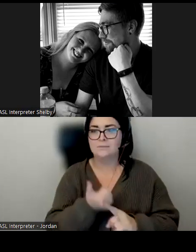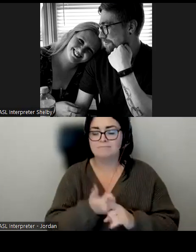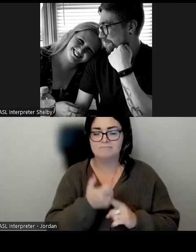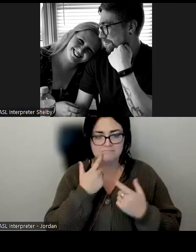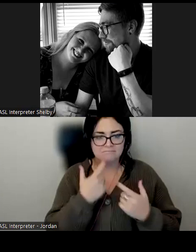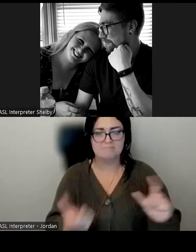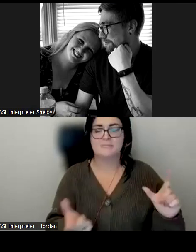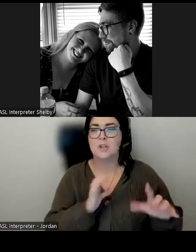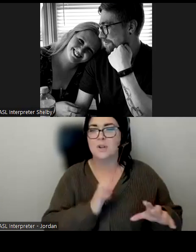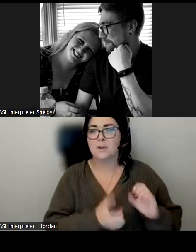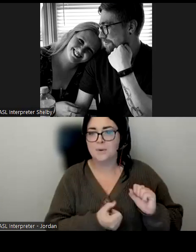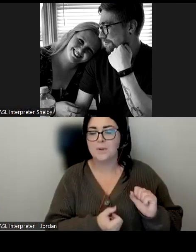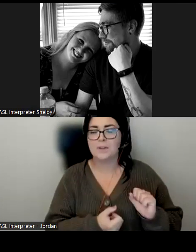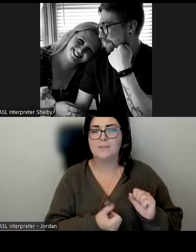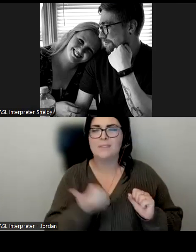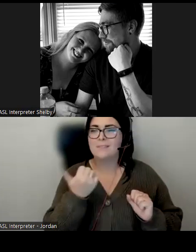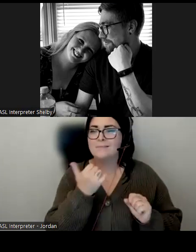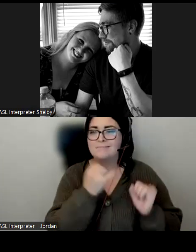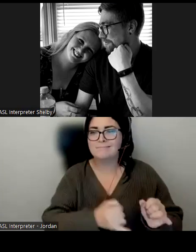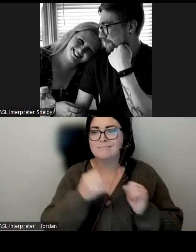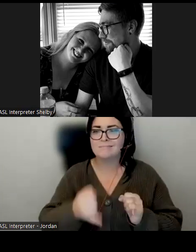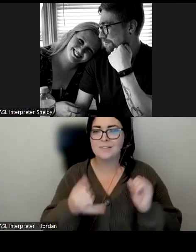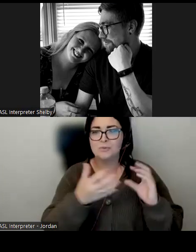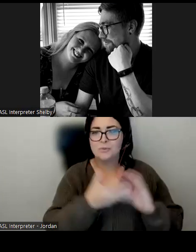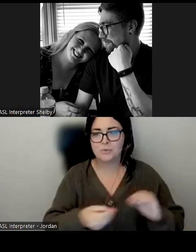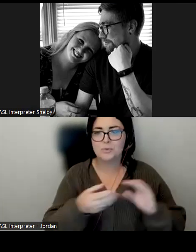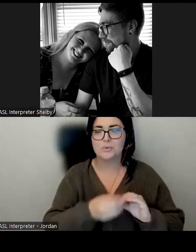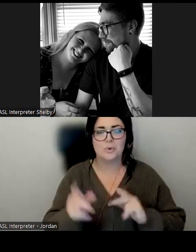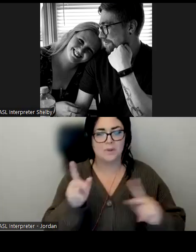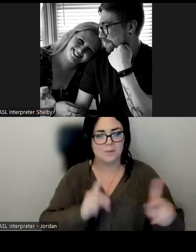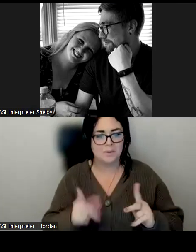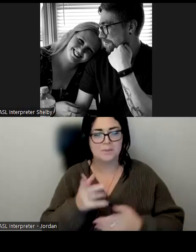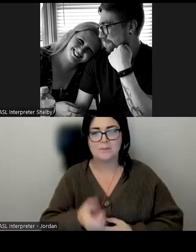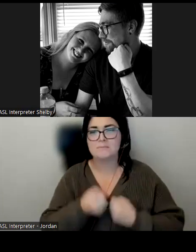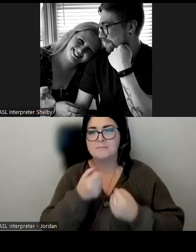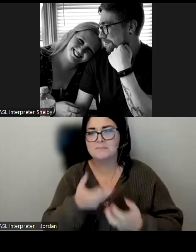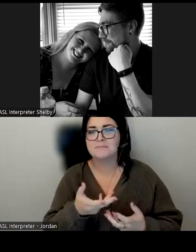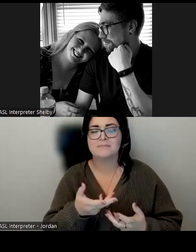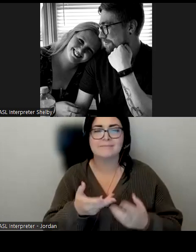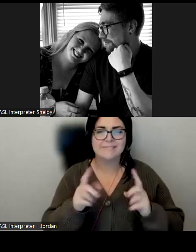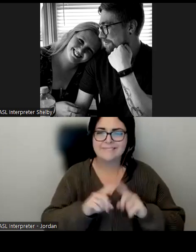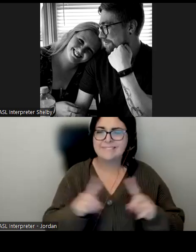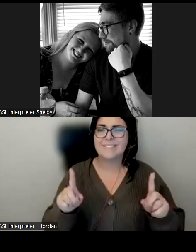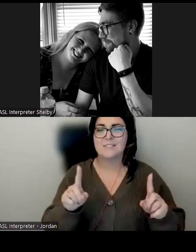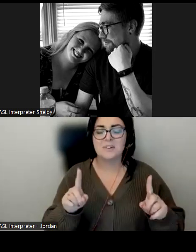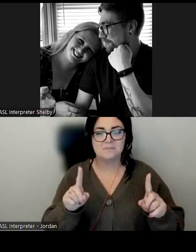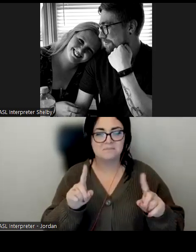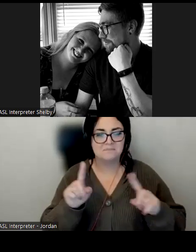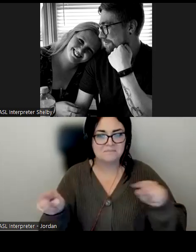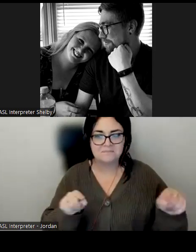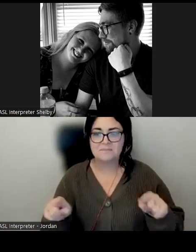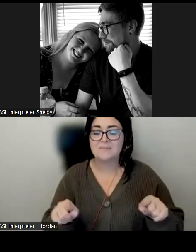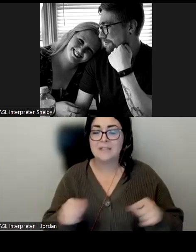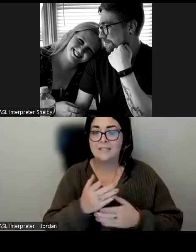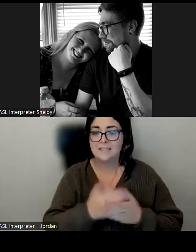Every story of the loss, that comes from every different person is so different. Some people have